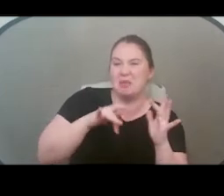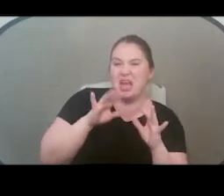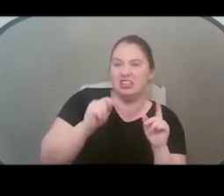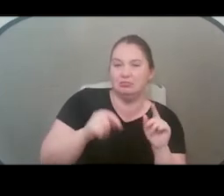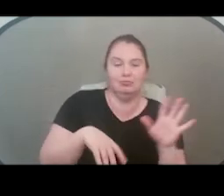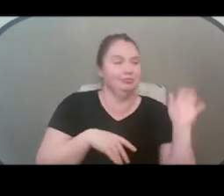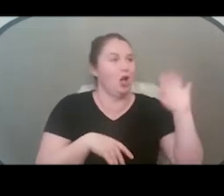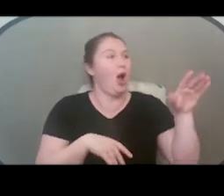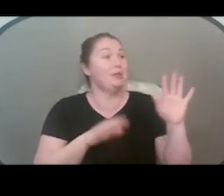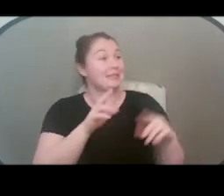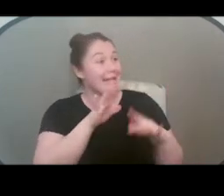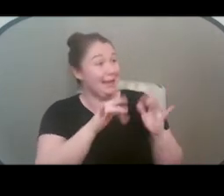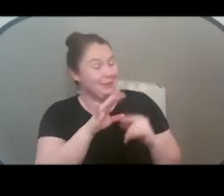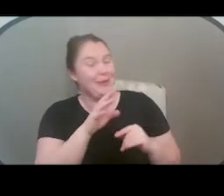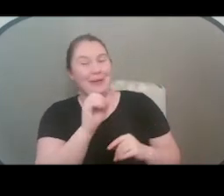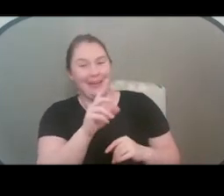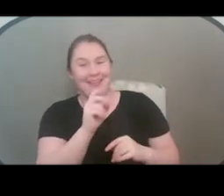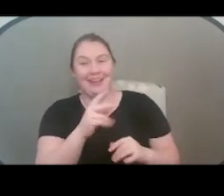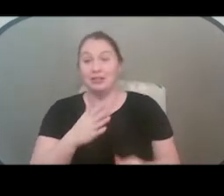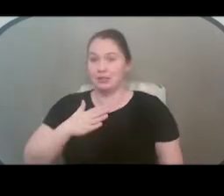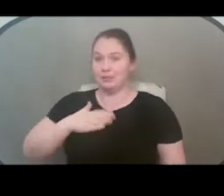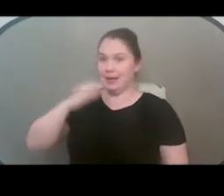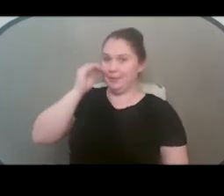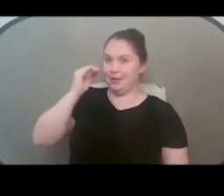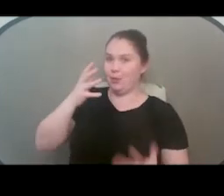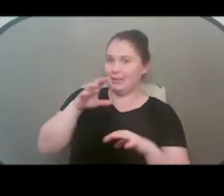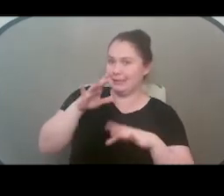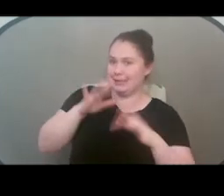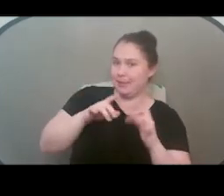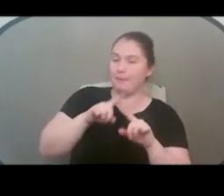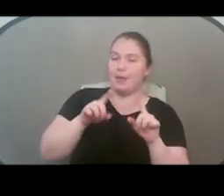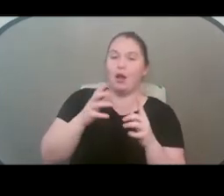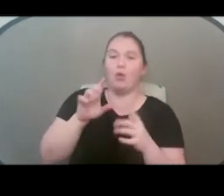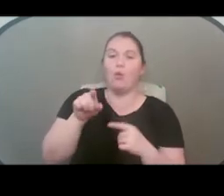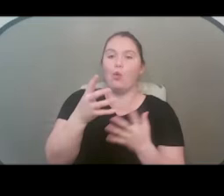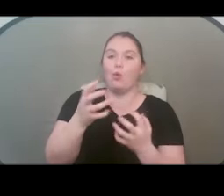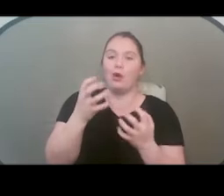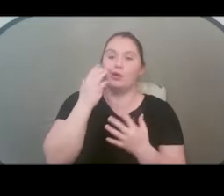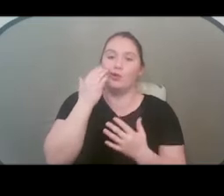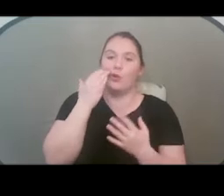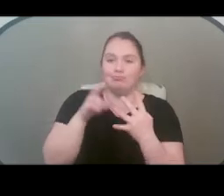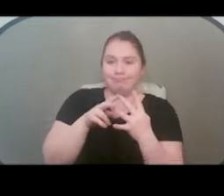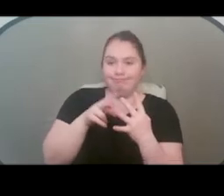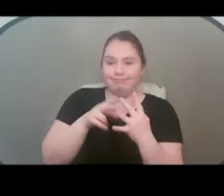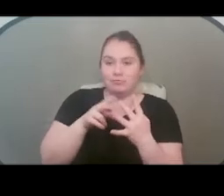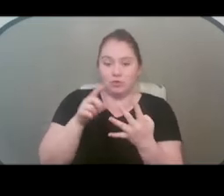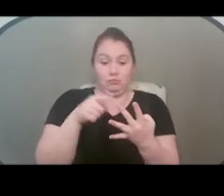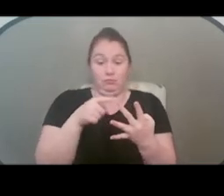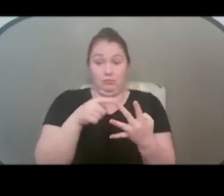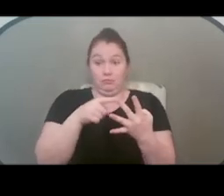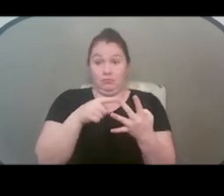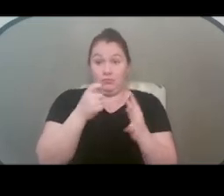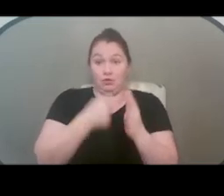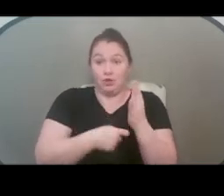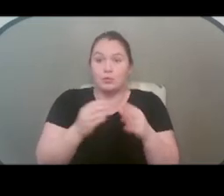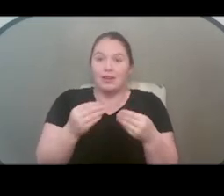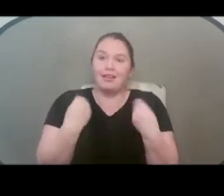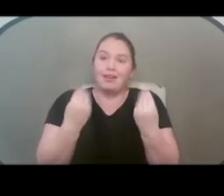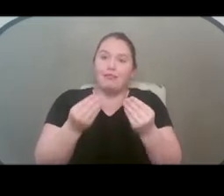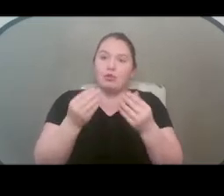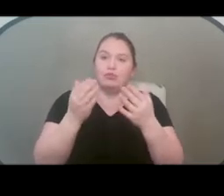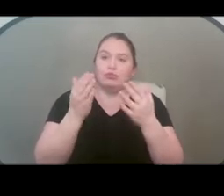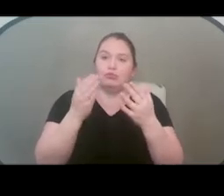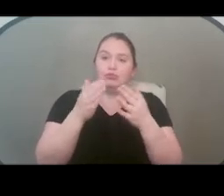right. For my question, skip 1. I just want to know the cost for 2 and 3. So for option 2, again, we provide a range because so